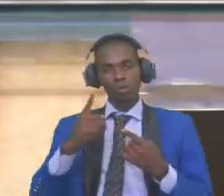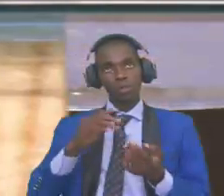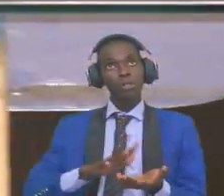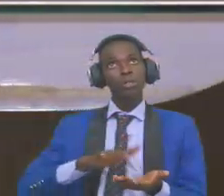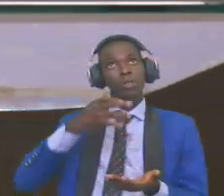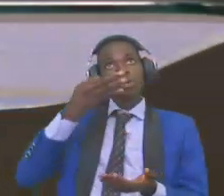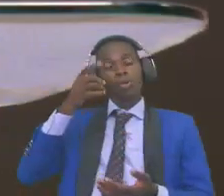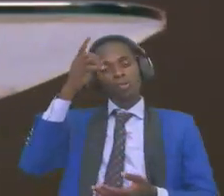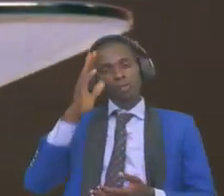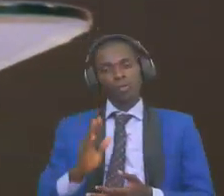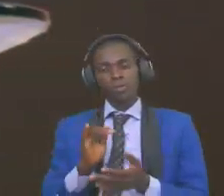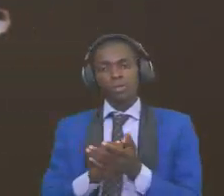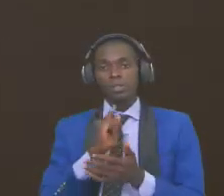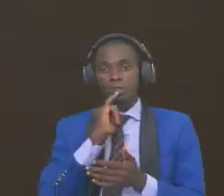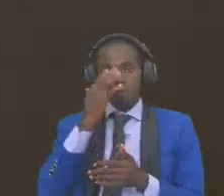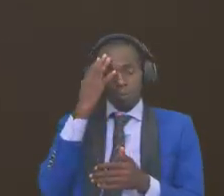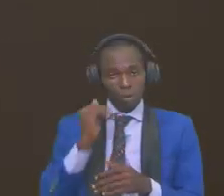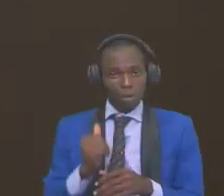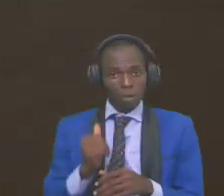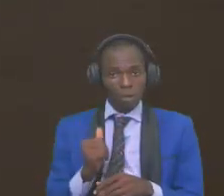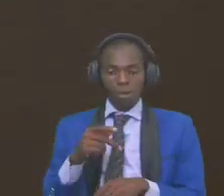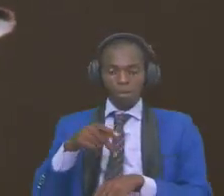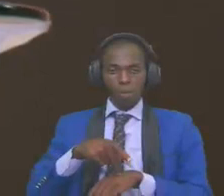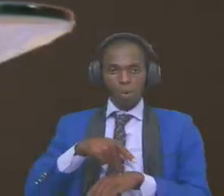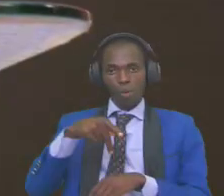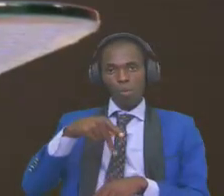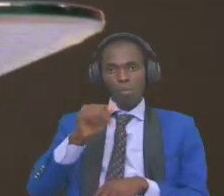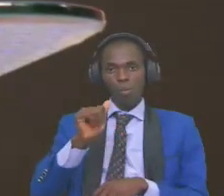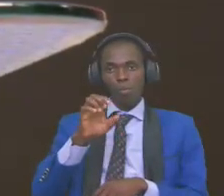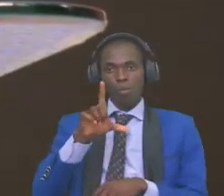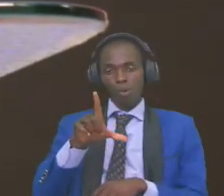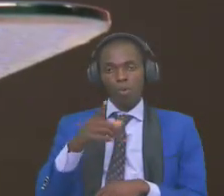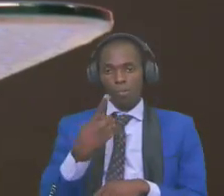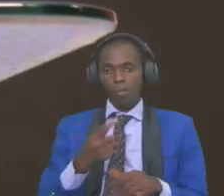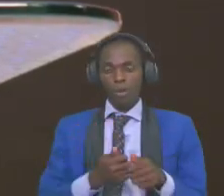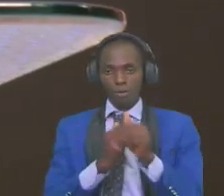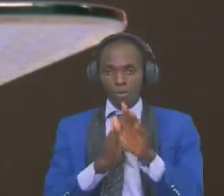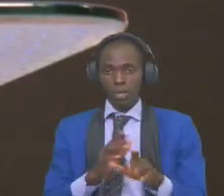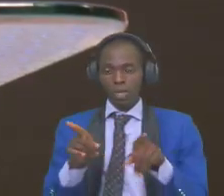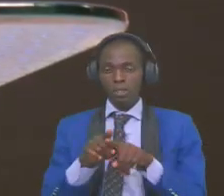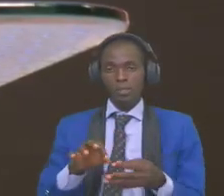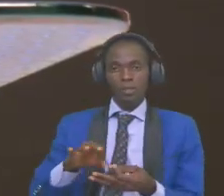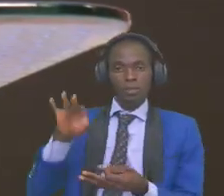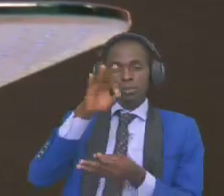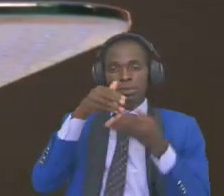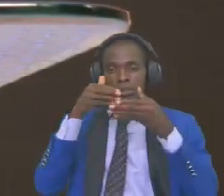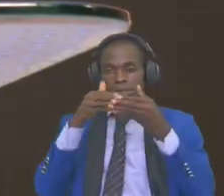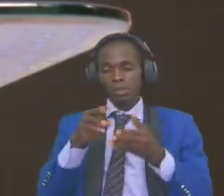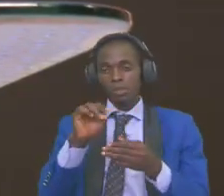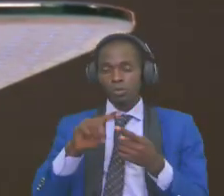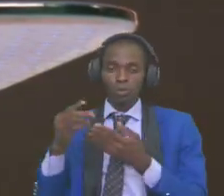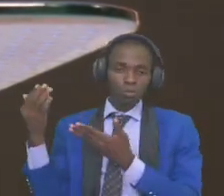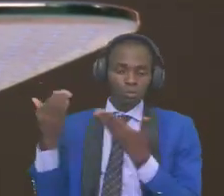why Paul the Apostle, as the Spirit leads him to conclude or bring in the epistle